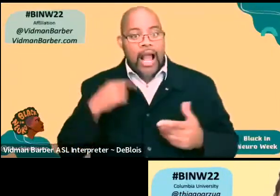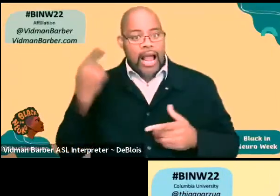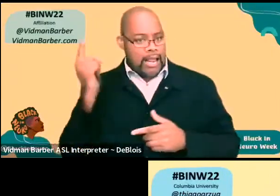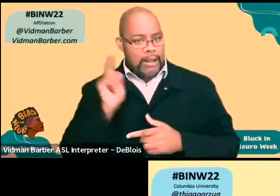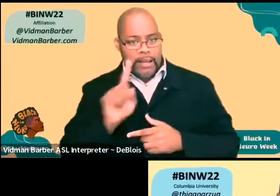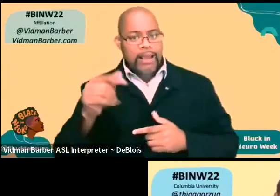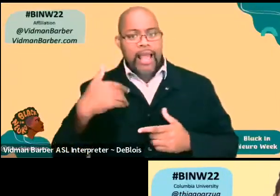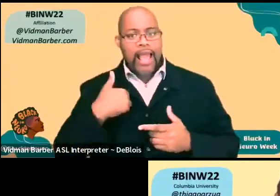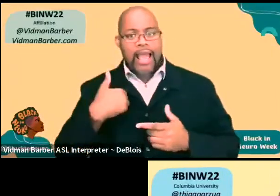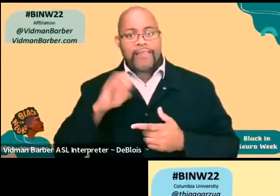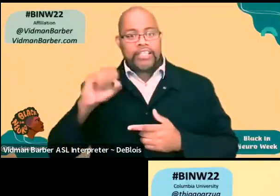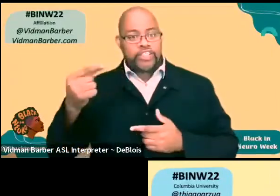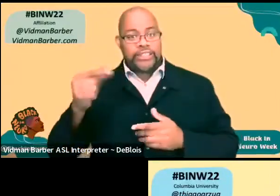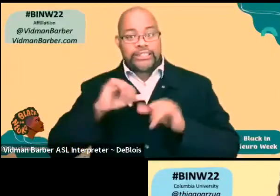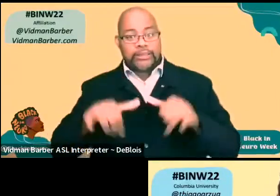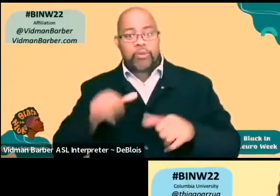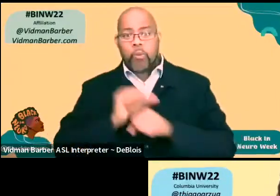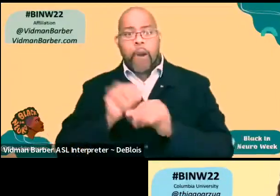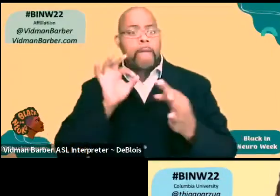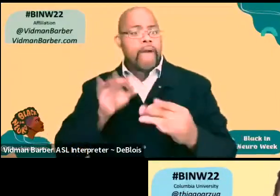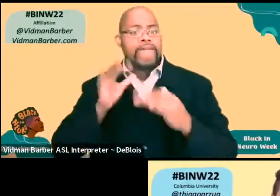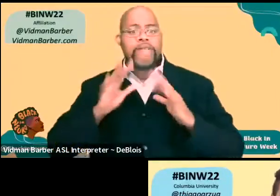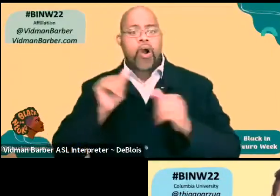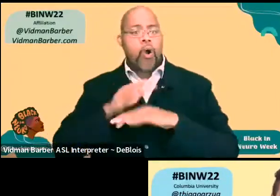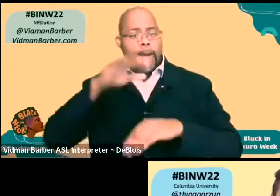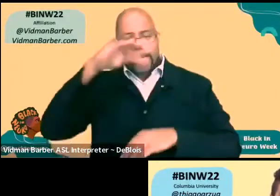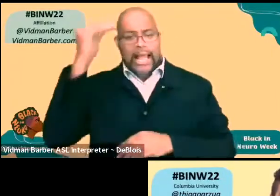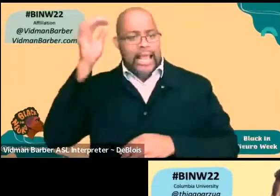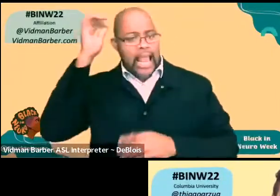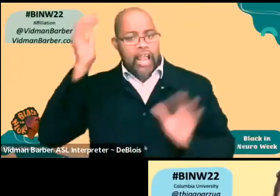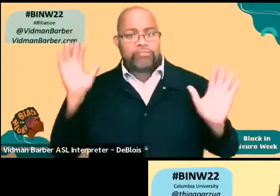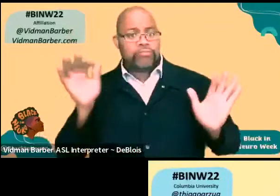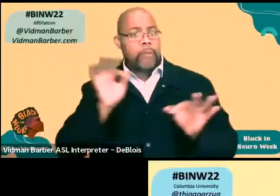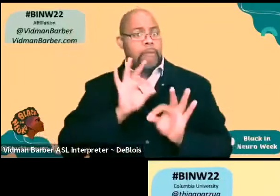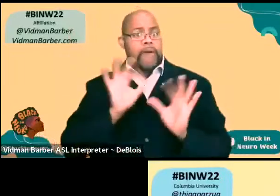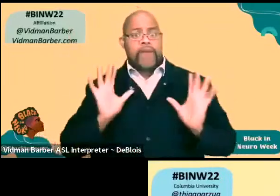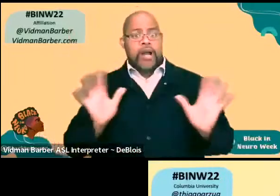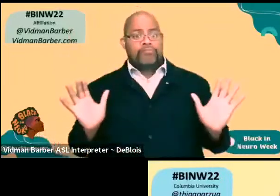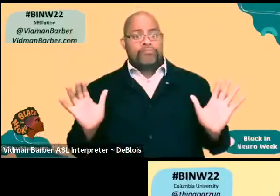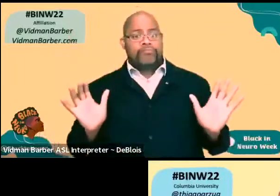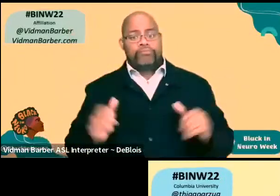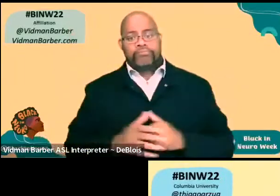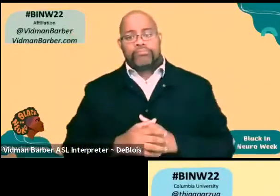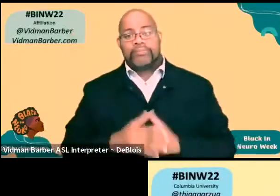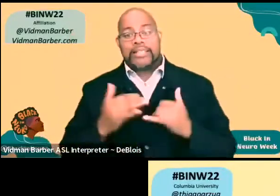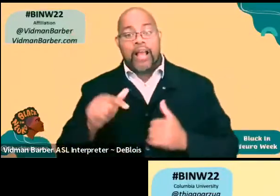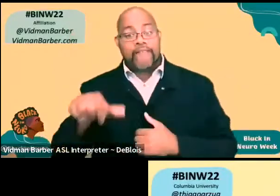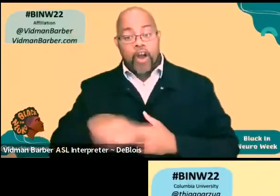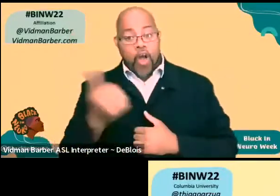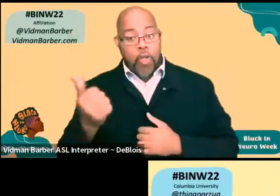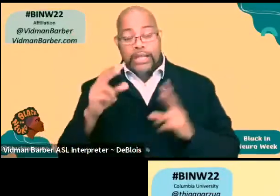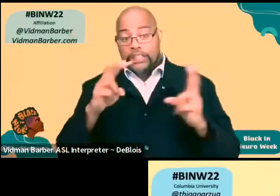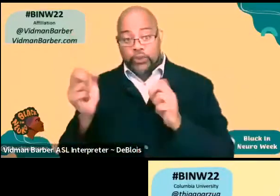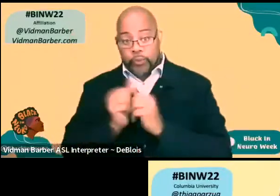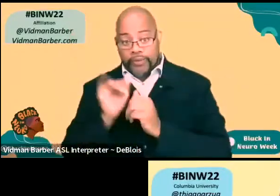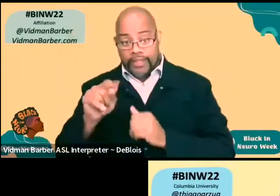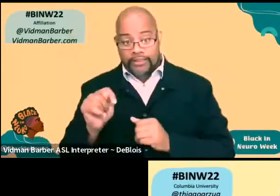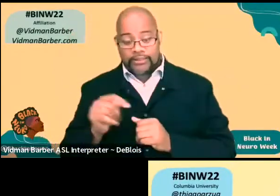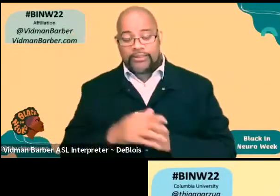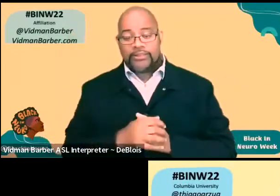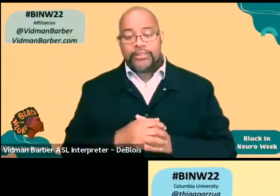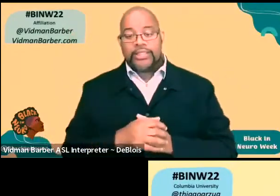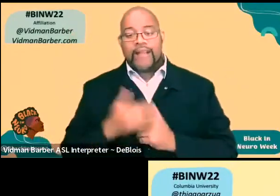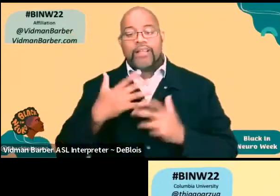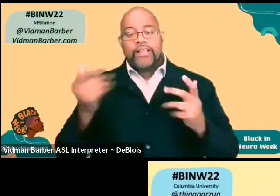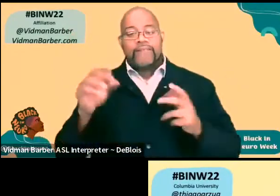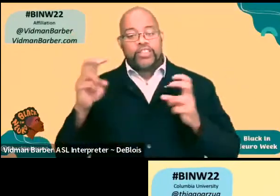in, they have an EEG system, and it works perfectly fine on Black hair. Perfectly fine. Now, there are other issues with it, and there's a